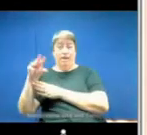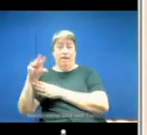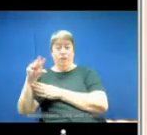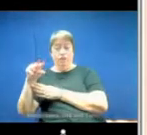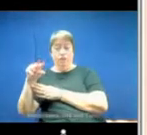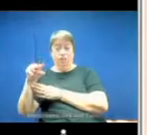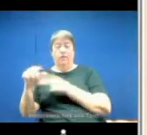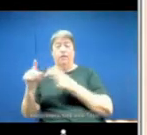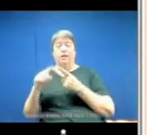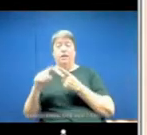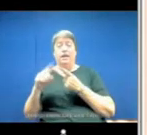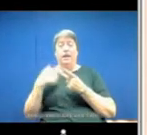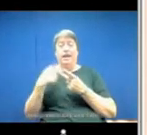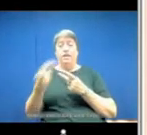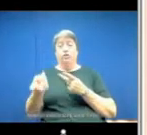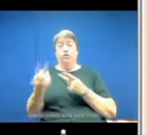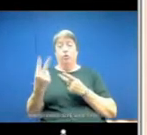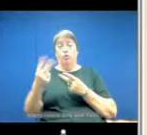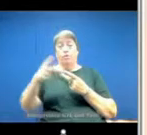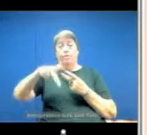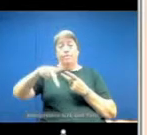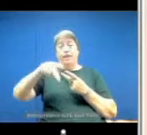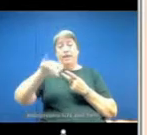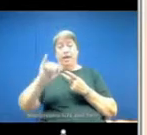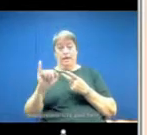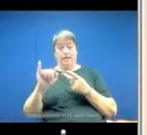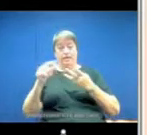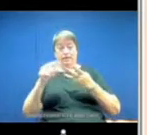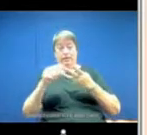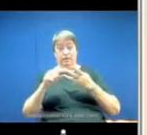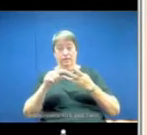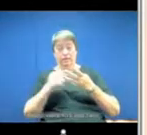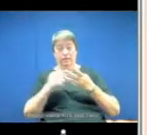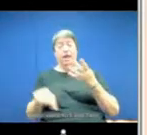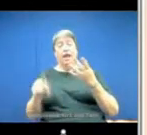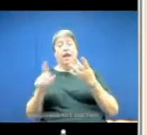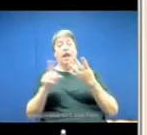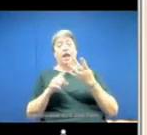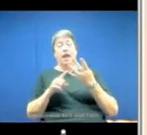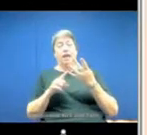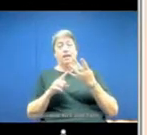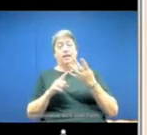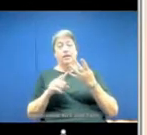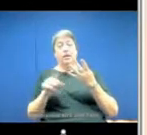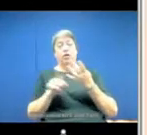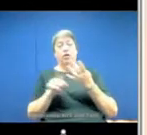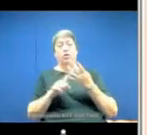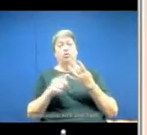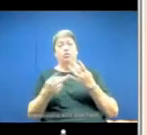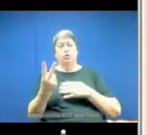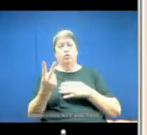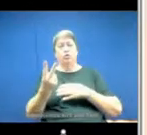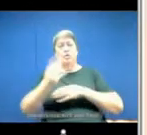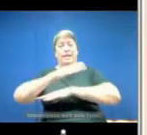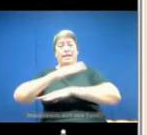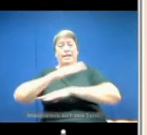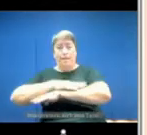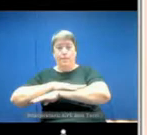has two proceedings interpreters, and also two table interpreters.